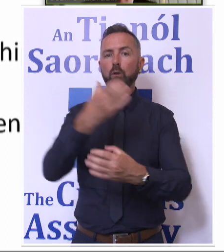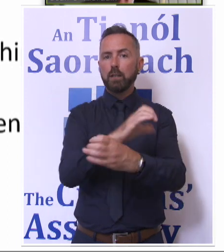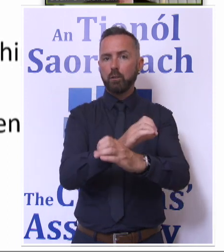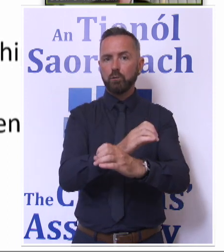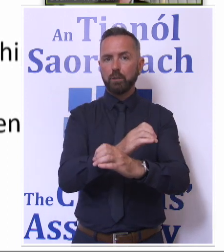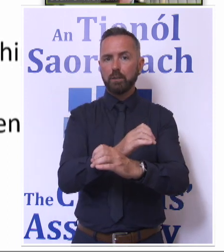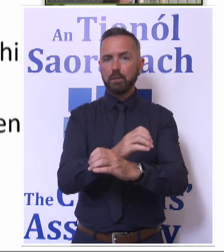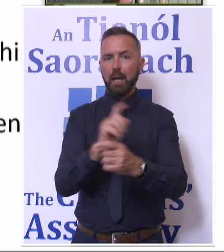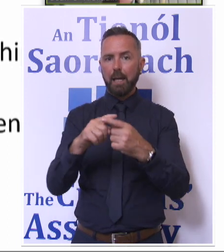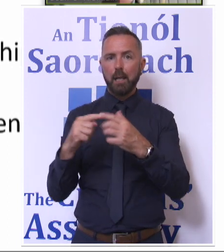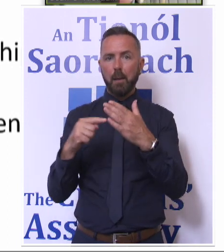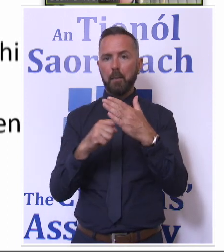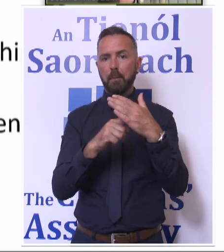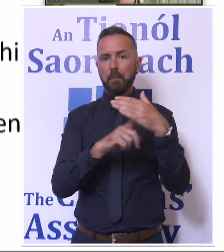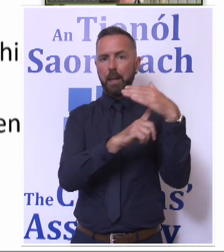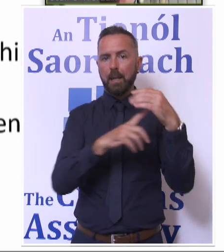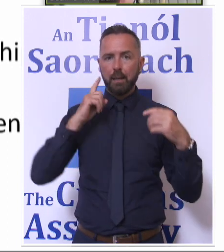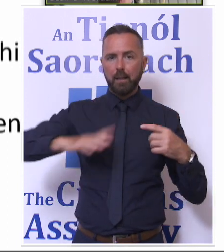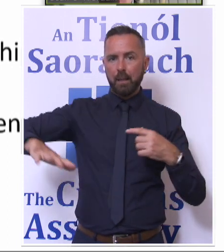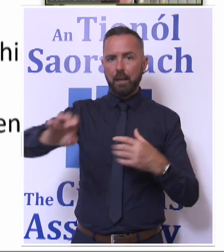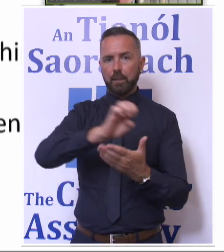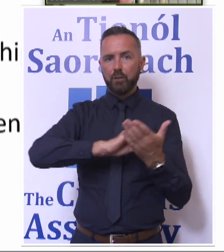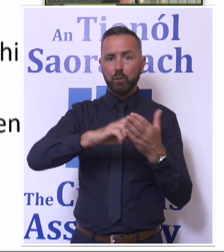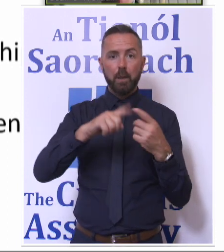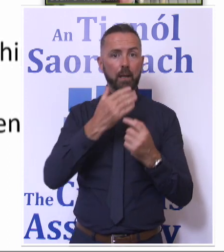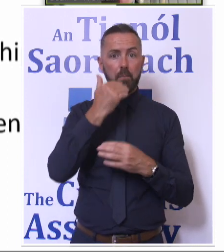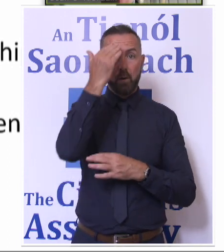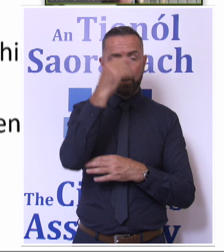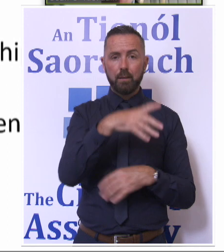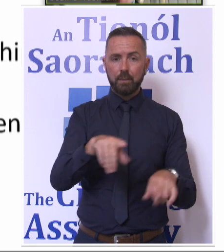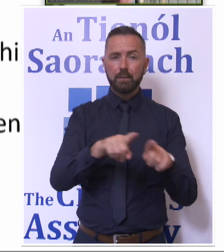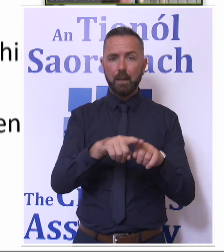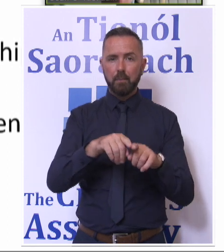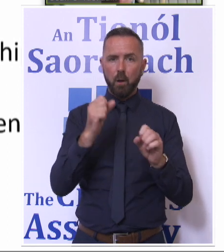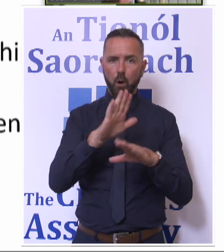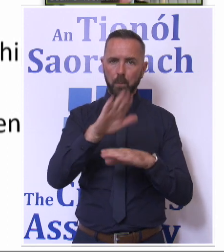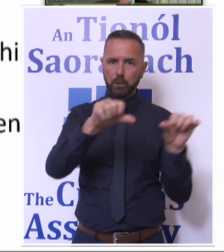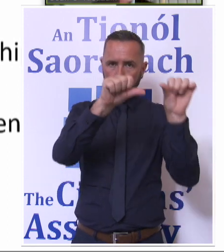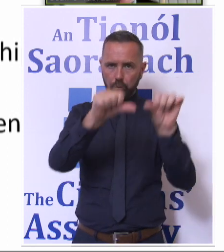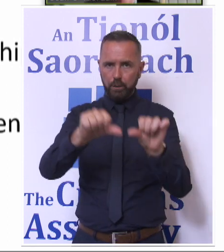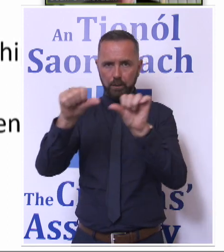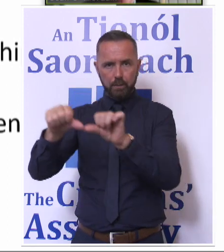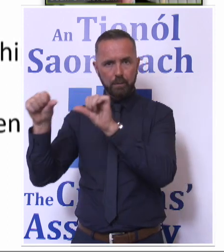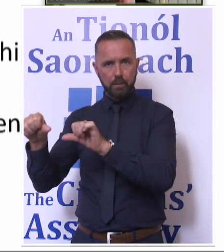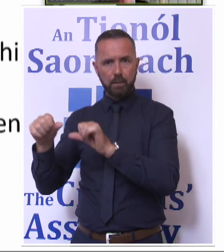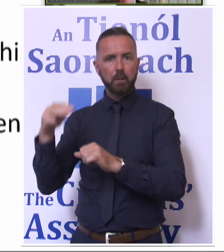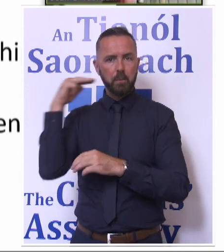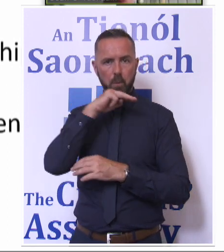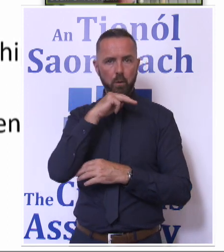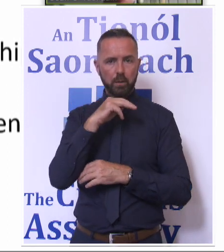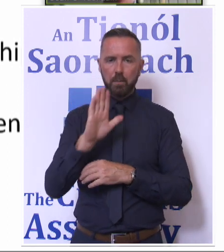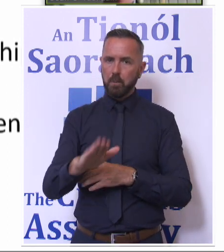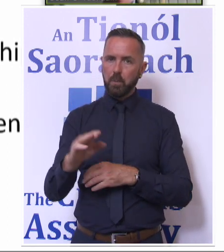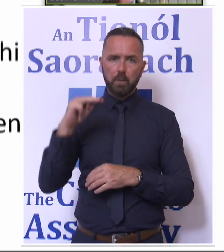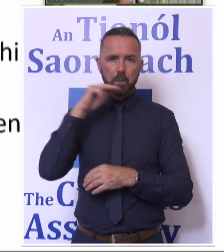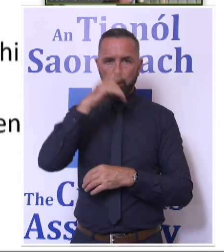Europe generally, even across to the States and so on. It's absolutely critical. And I suspect it would be absolutely critical here in Ireland